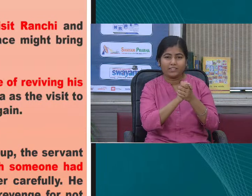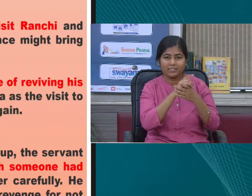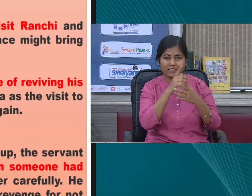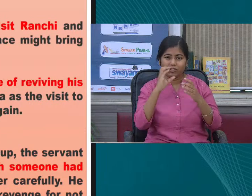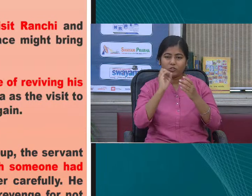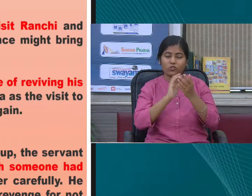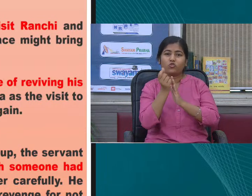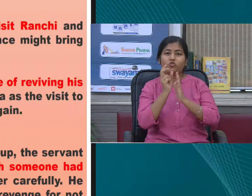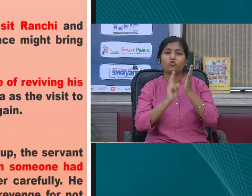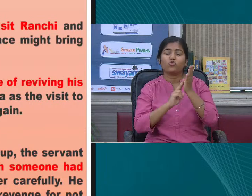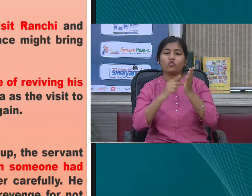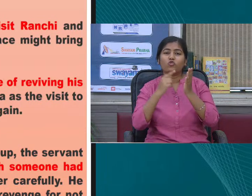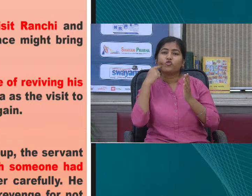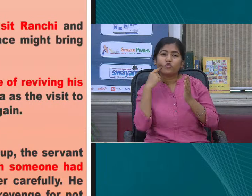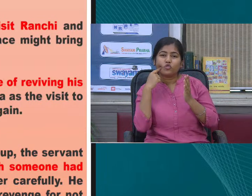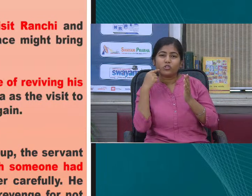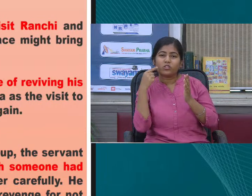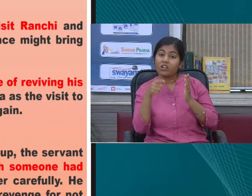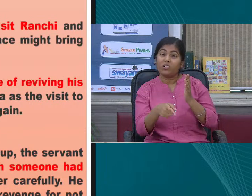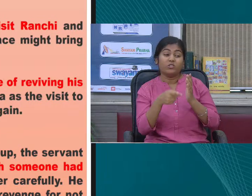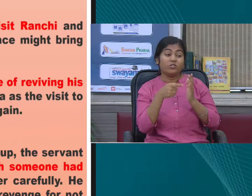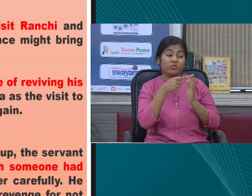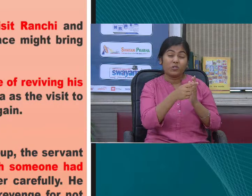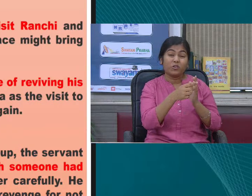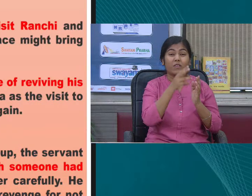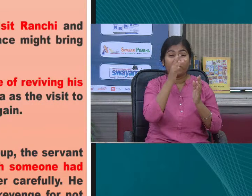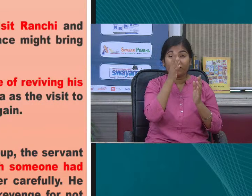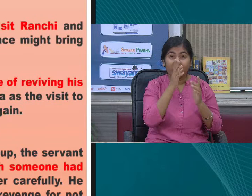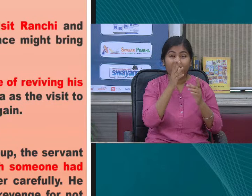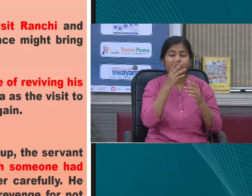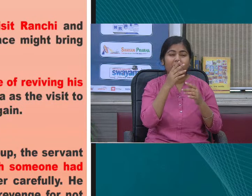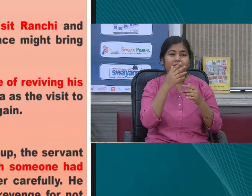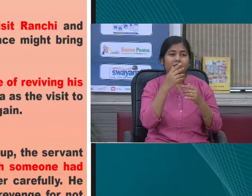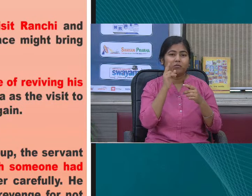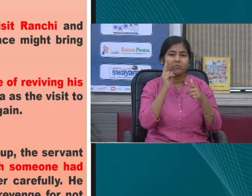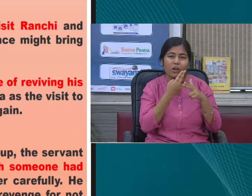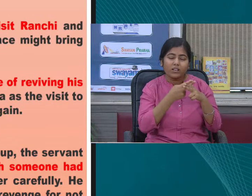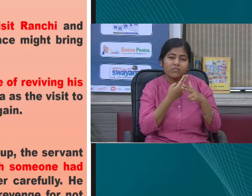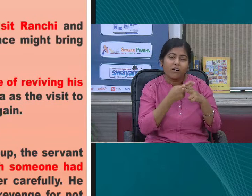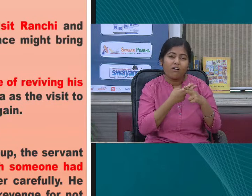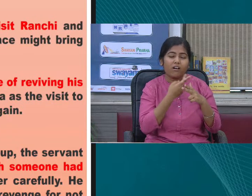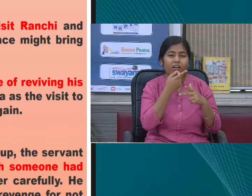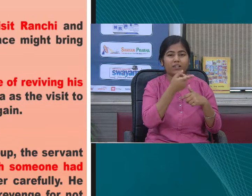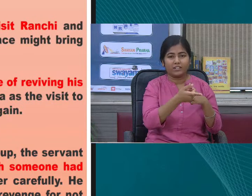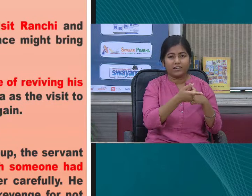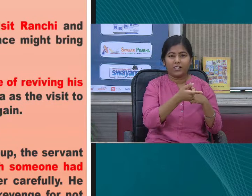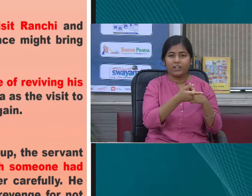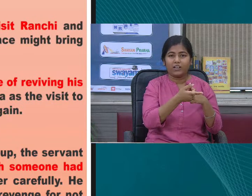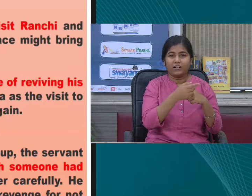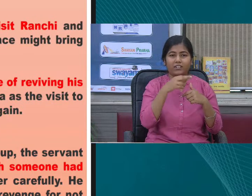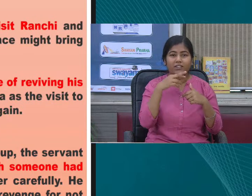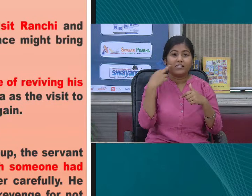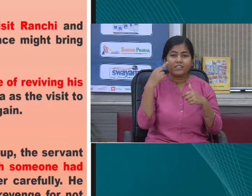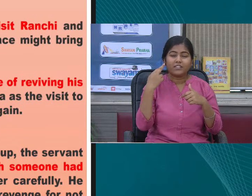actually as a sweet revenge, because when in a time of need, he needed his friend Bepin, he was